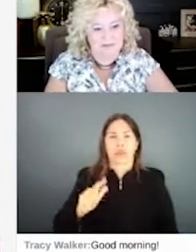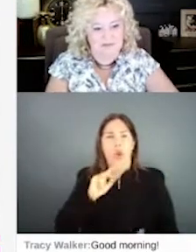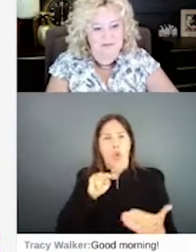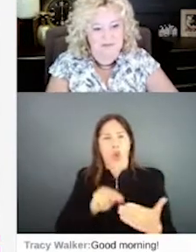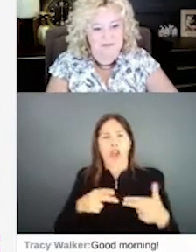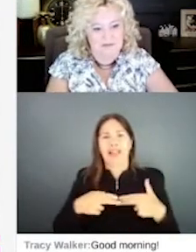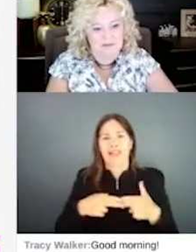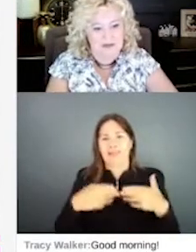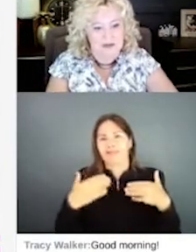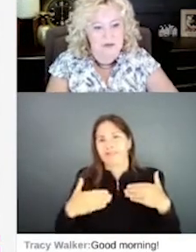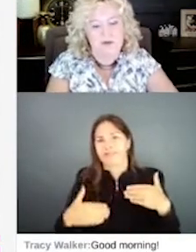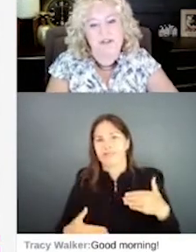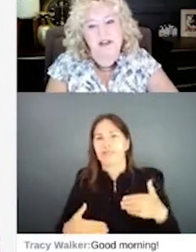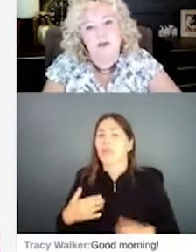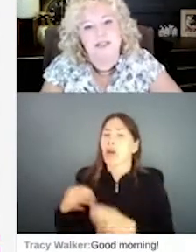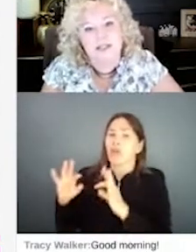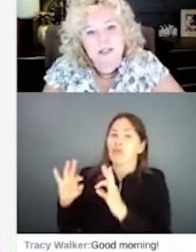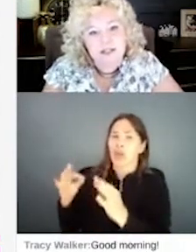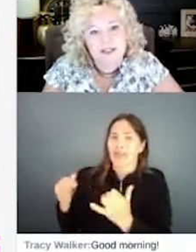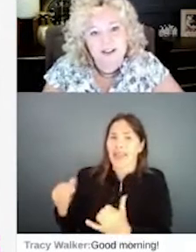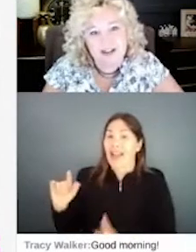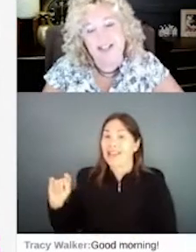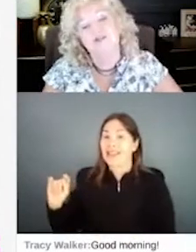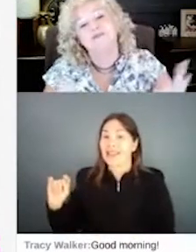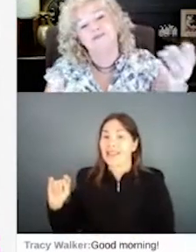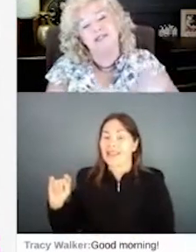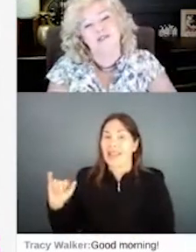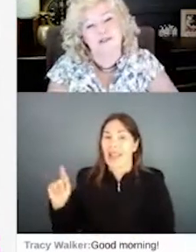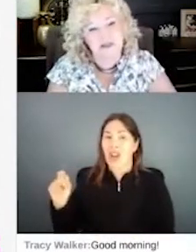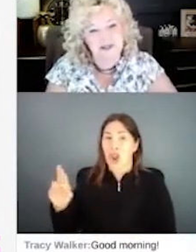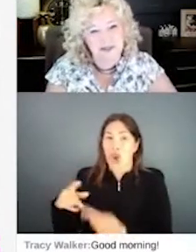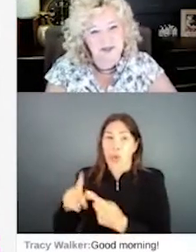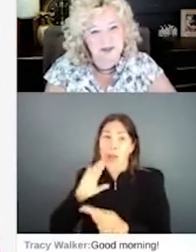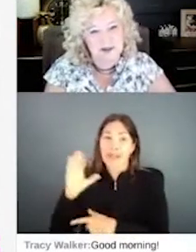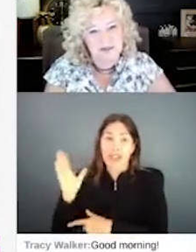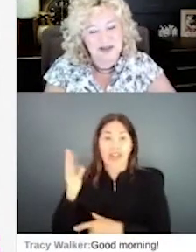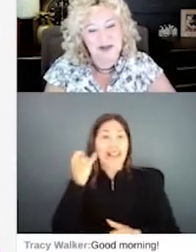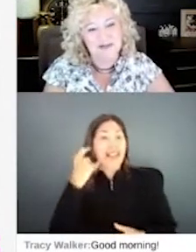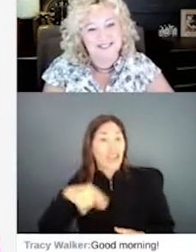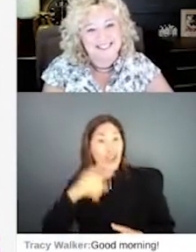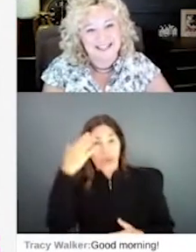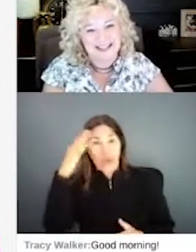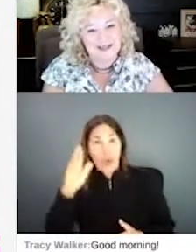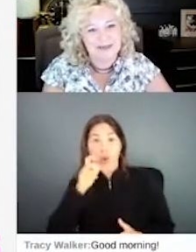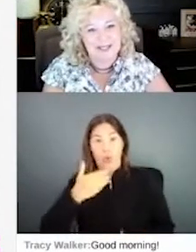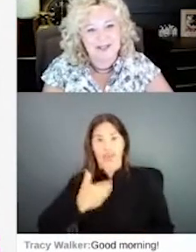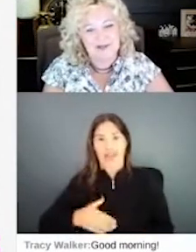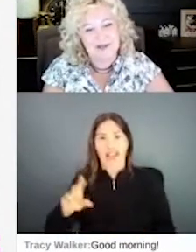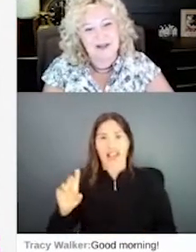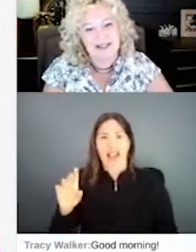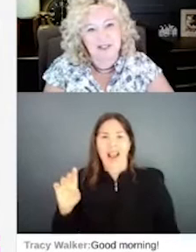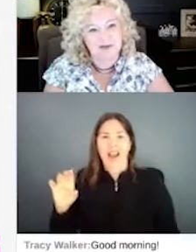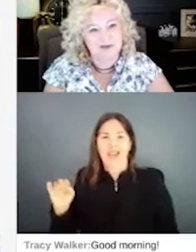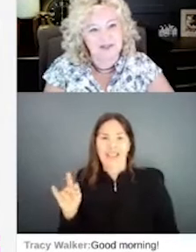deck. Perfect. Now, while Tanner is talking, first of all, for those of you who don't know me, I'm Christy Dye. I'm the territory